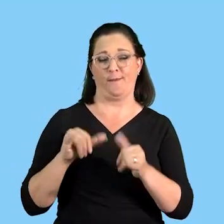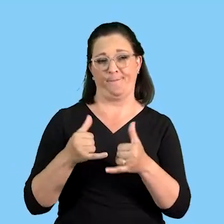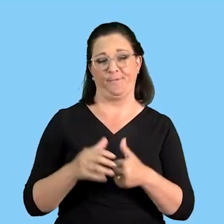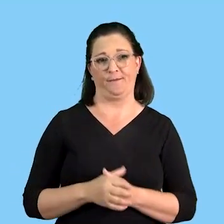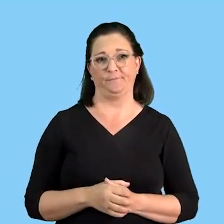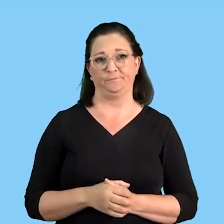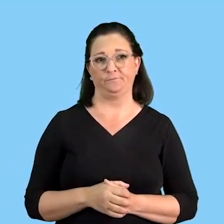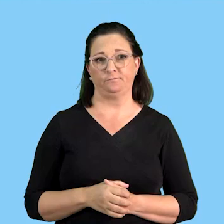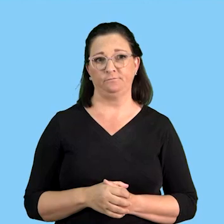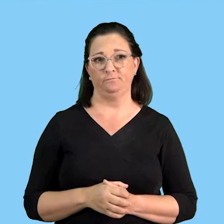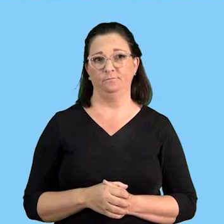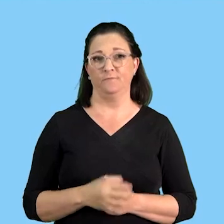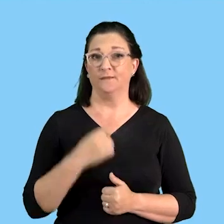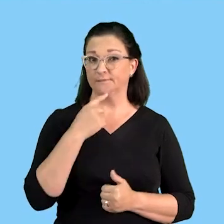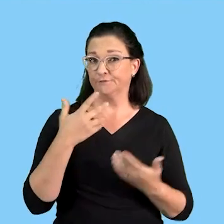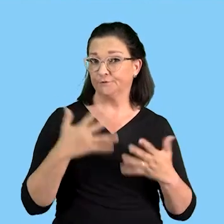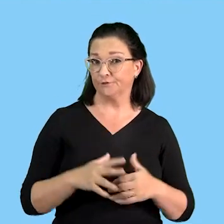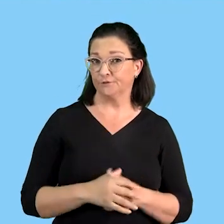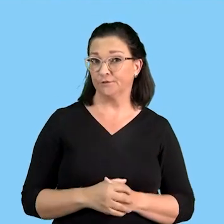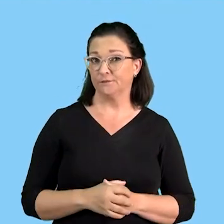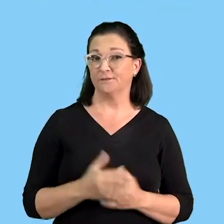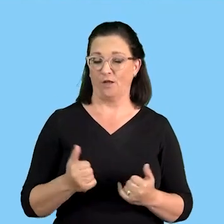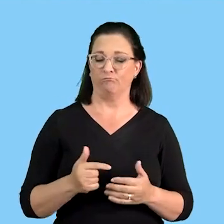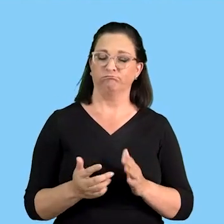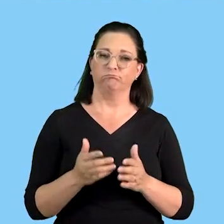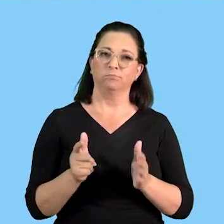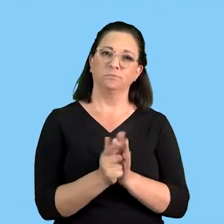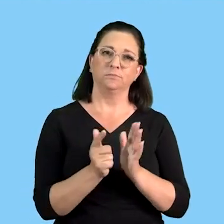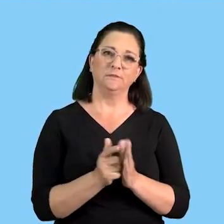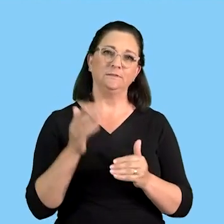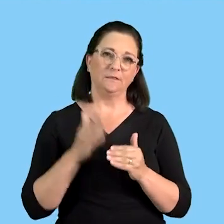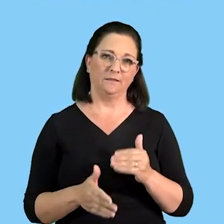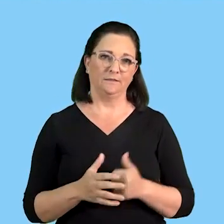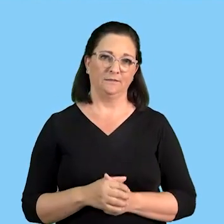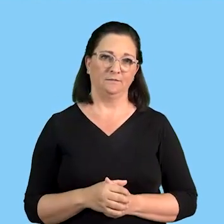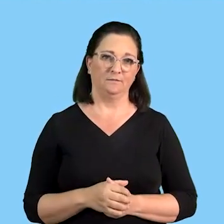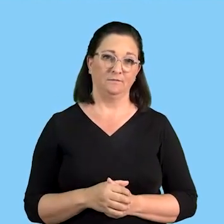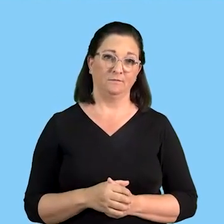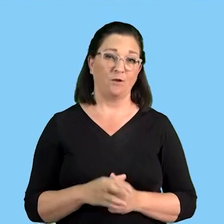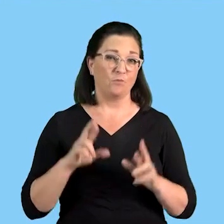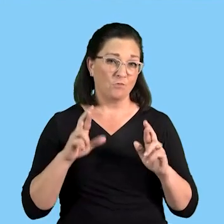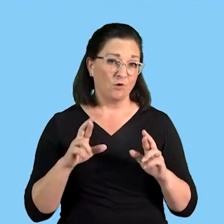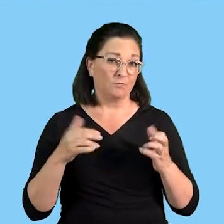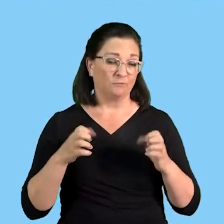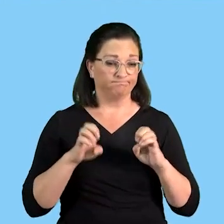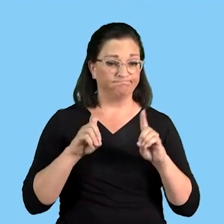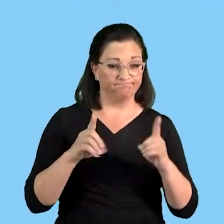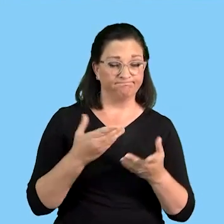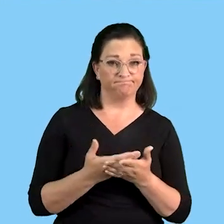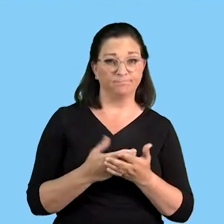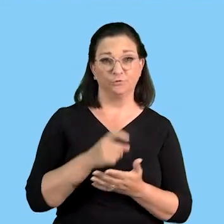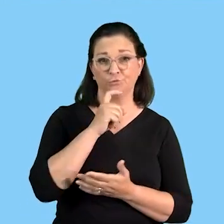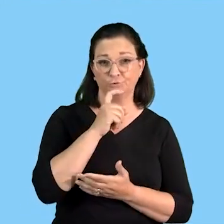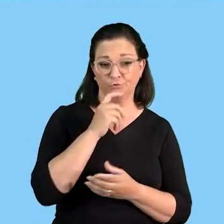non-profit company. So with that being said, this becomes the end of our lesson. Hoping this education will be